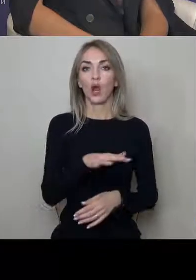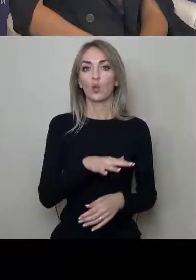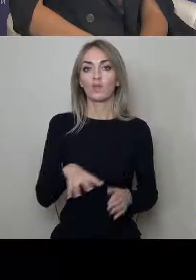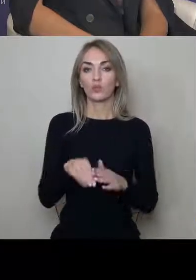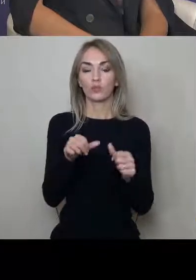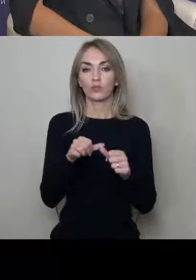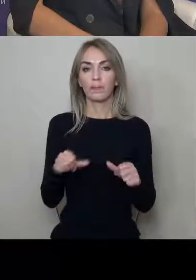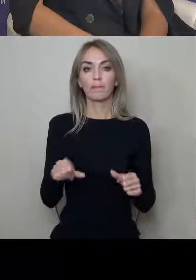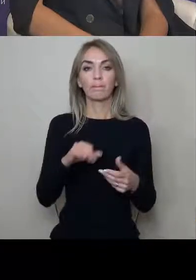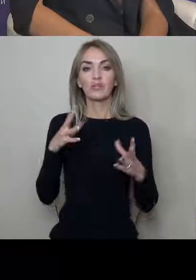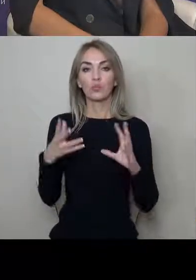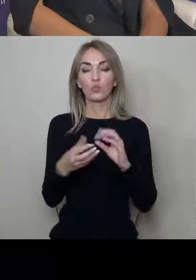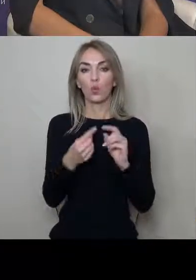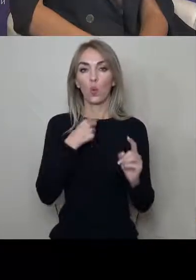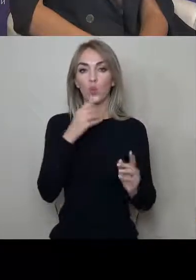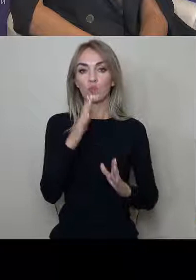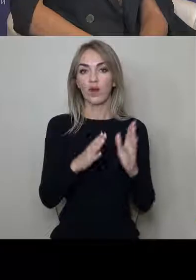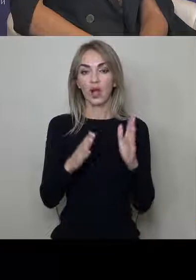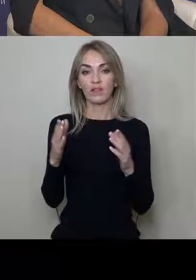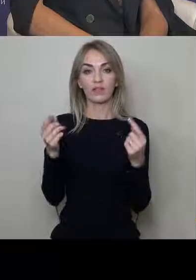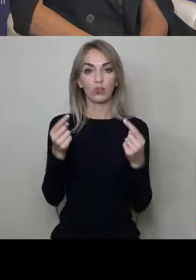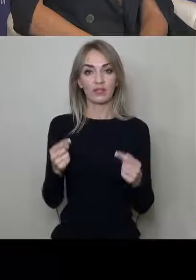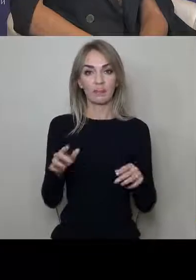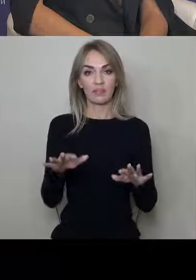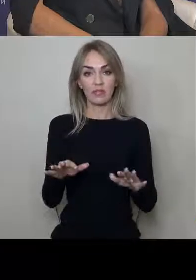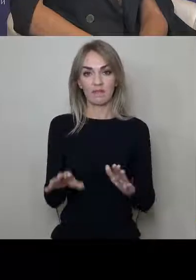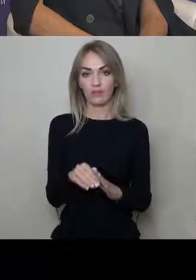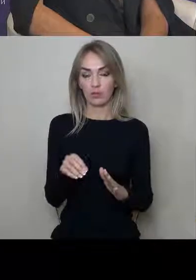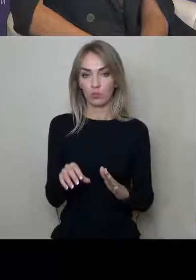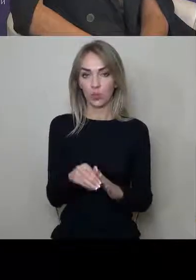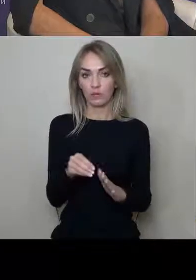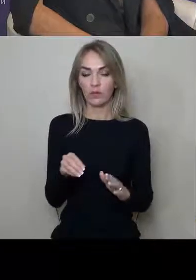PSC that organizes local elections.